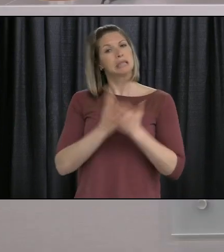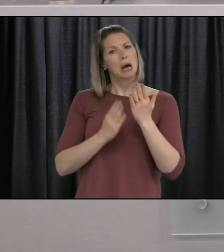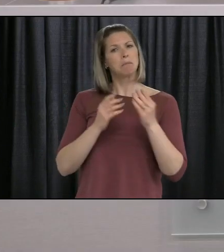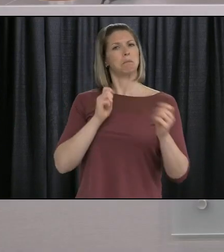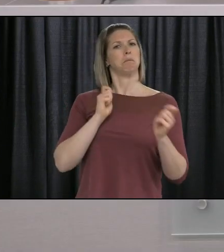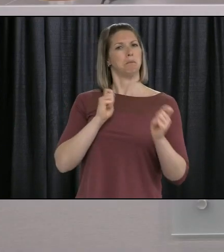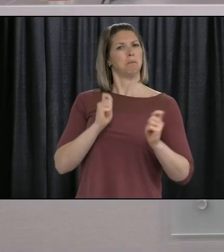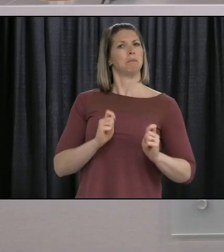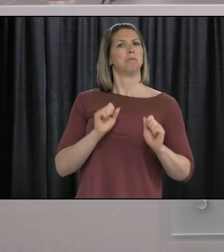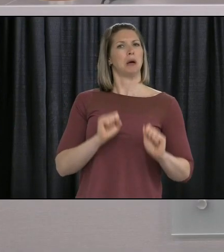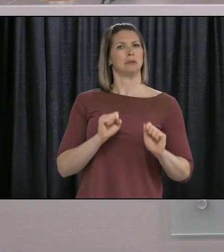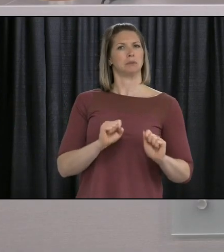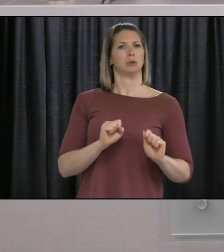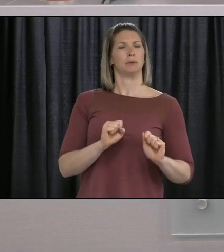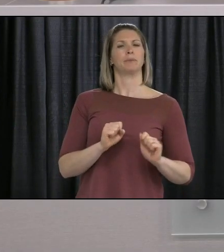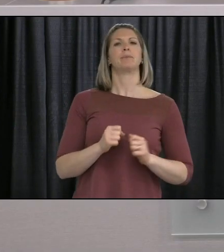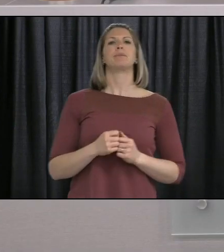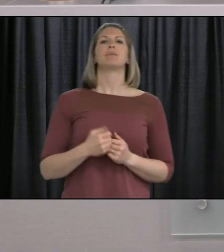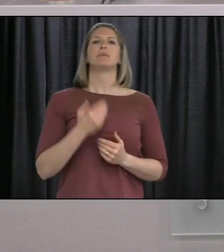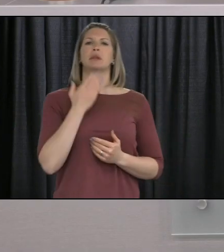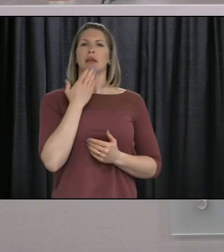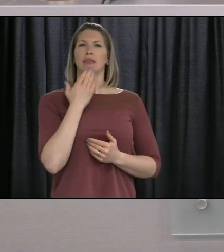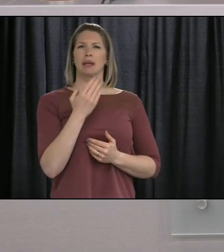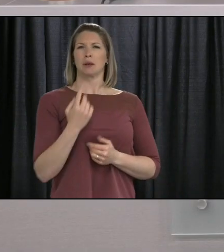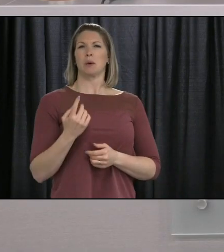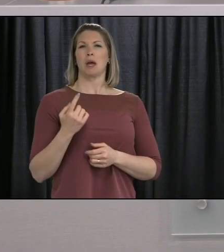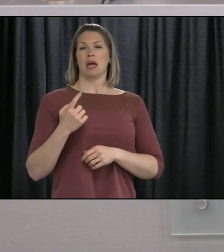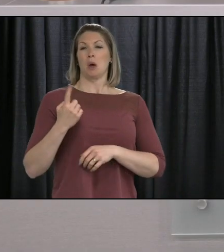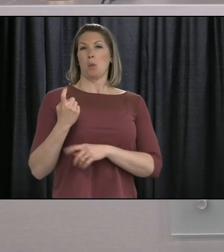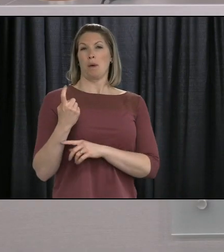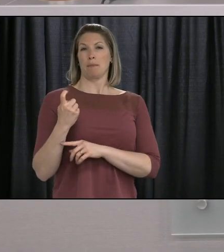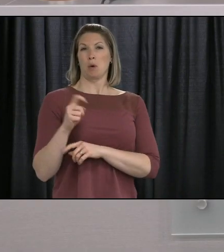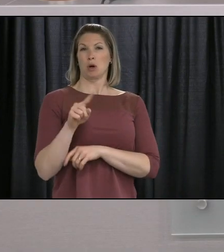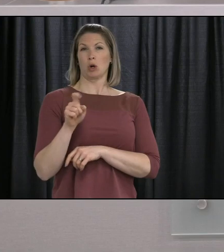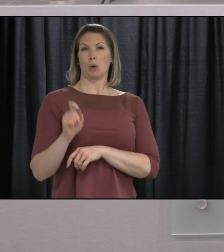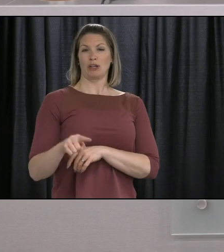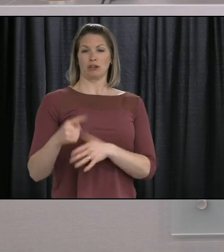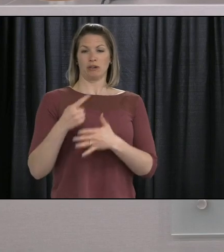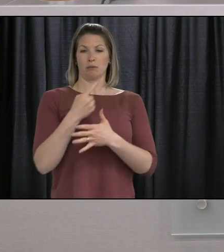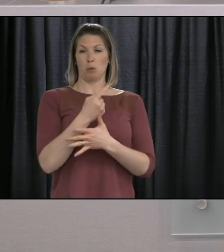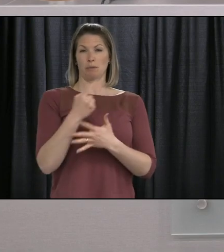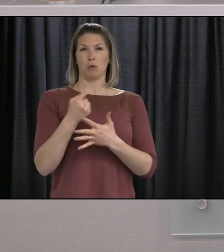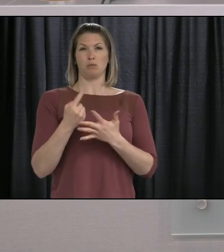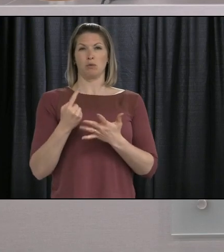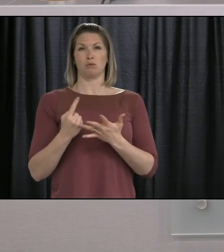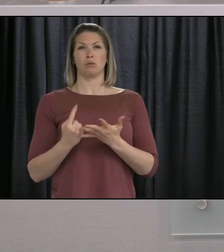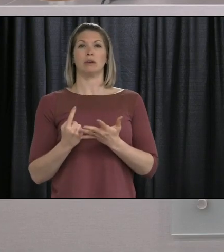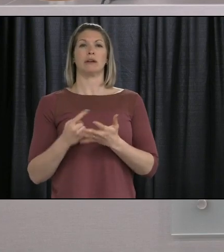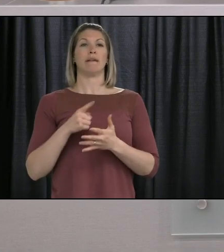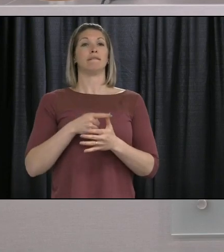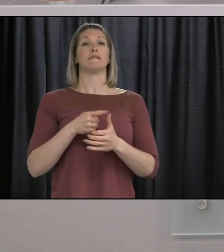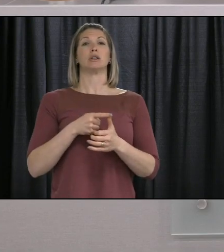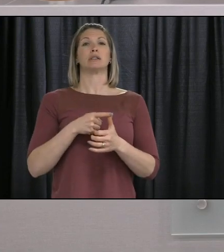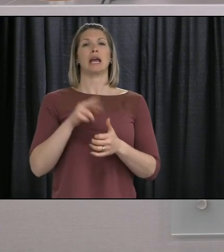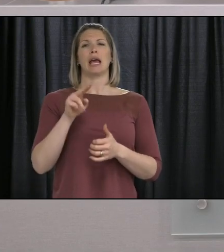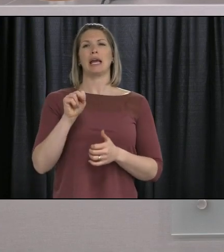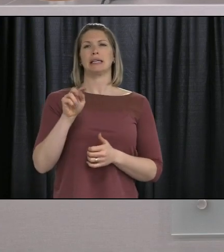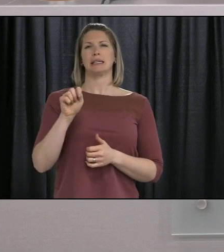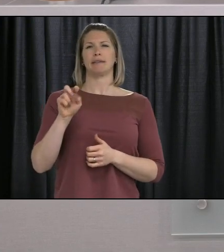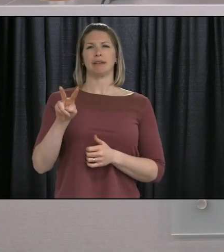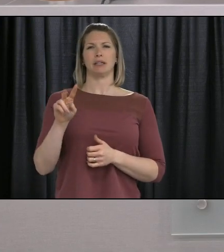Thank you, Dr. Fitzgerald. We have time now for one more question per reporter, and we'll start with Kellyanne Roberts of NTV News. Please